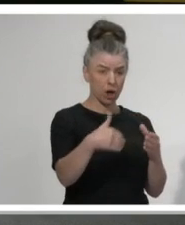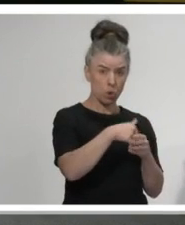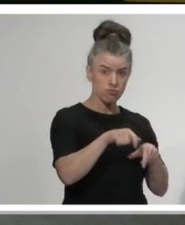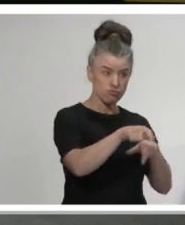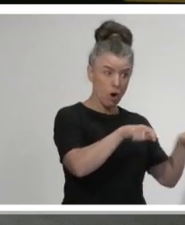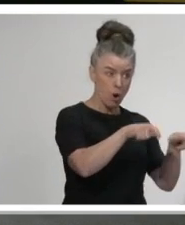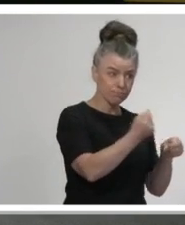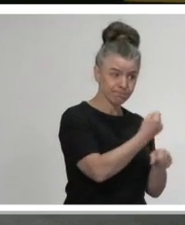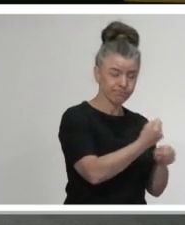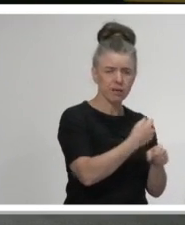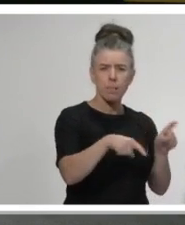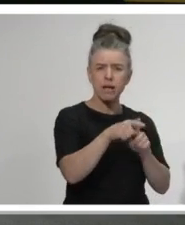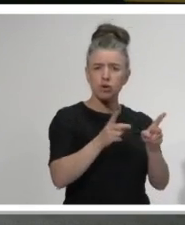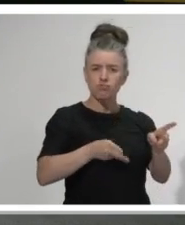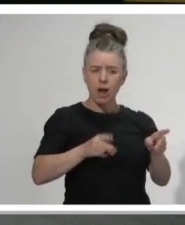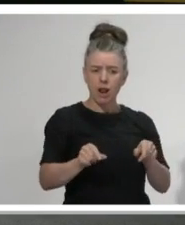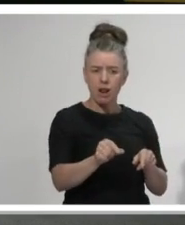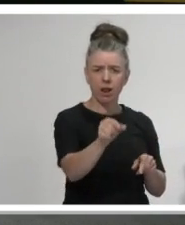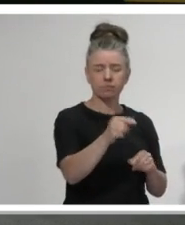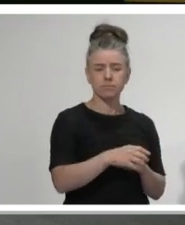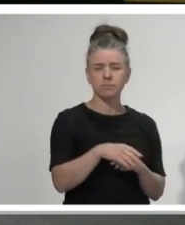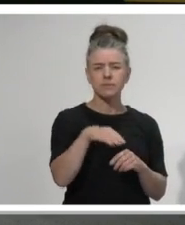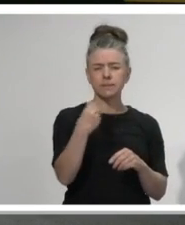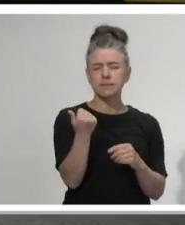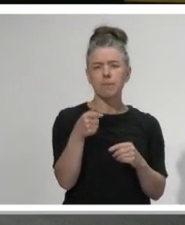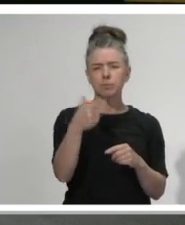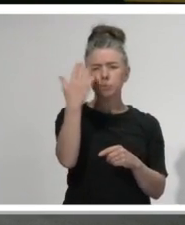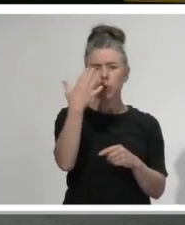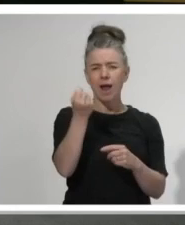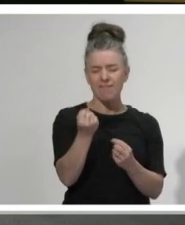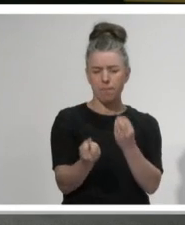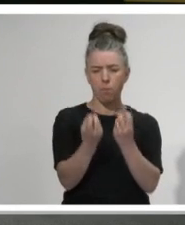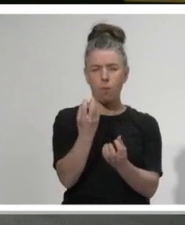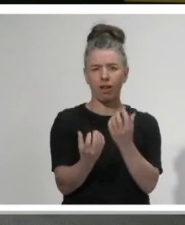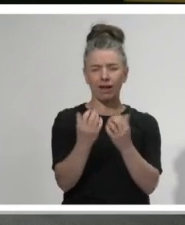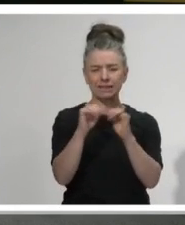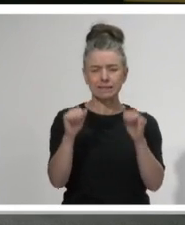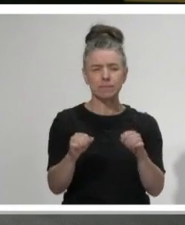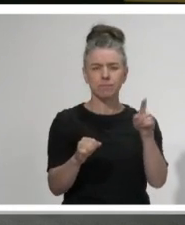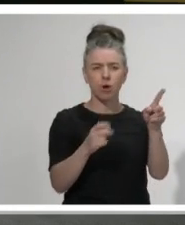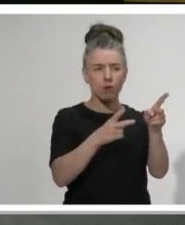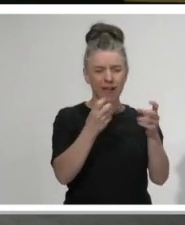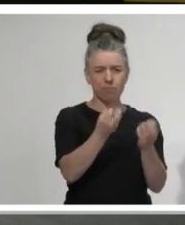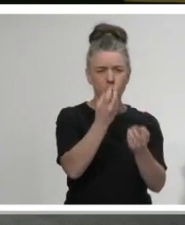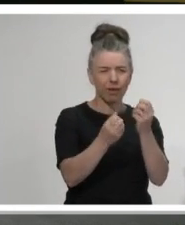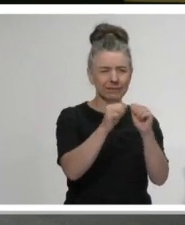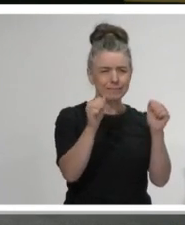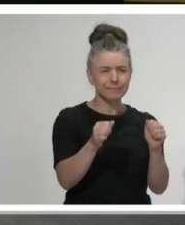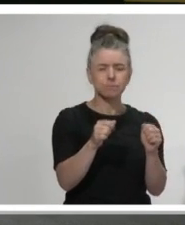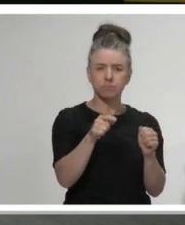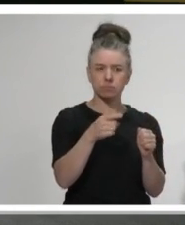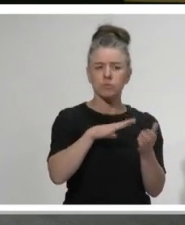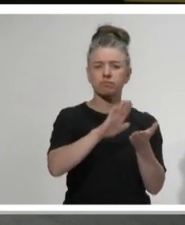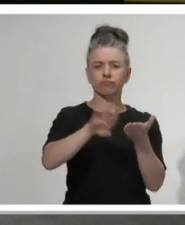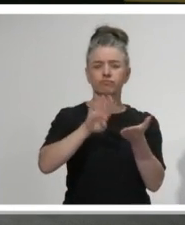included rail. It included getting rid of some of those boilers in our schools and our hospitals. It includes cycling. It includes walking